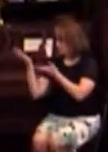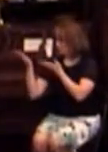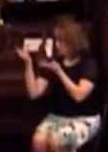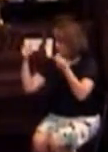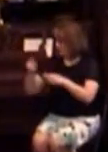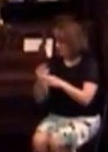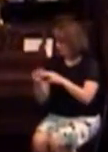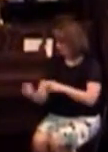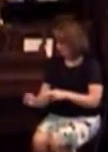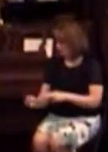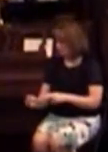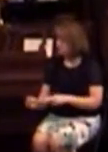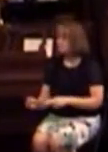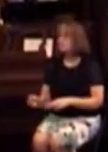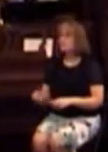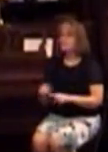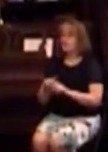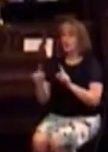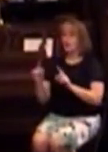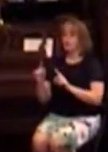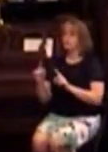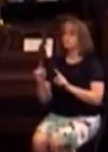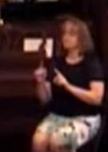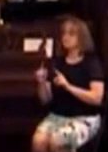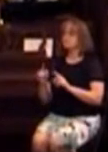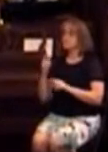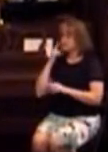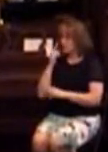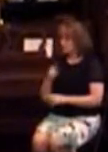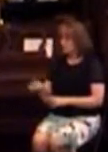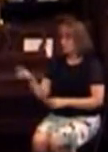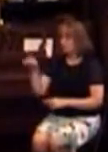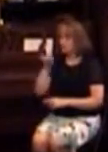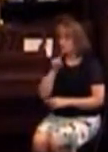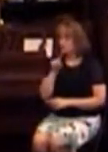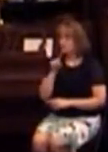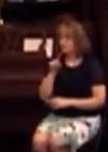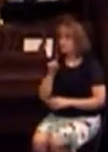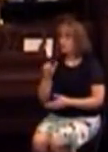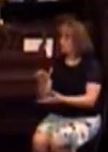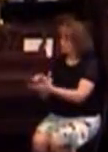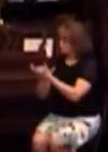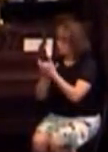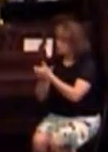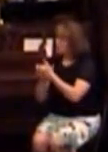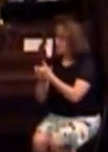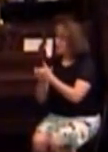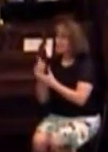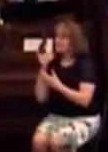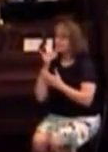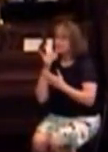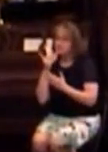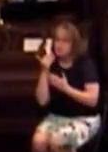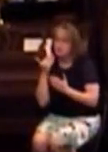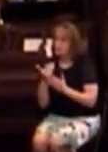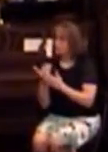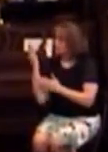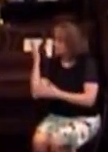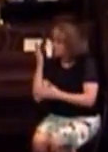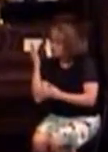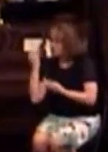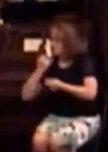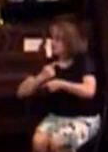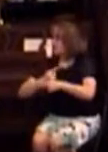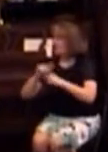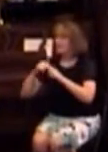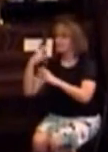pattern of every other week, you'll shake my hand at the door, you'll say, that was a nice sermon today, and you go on, your cell phone will